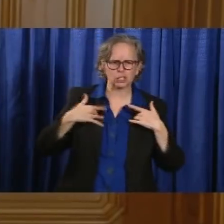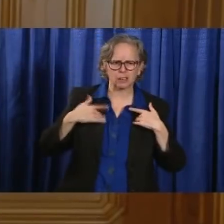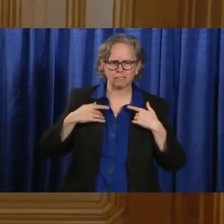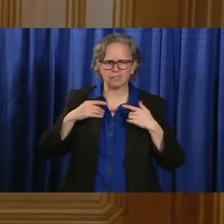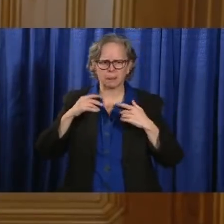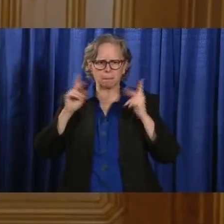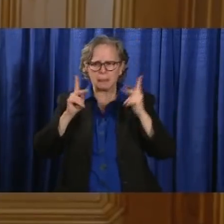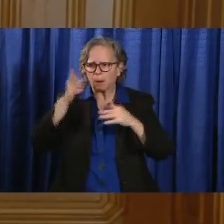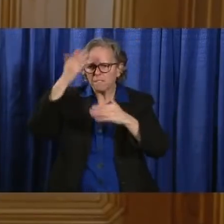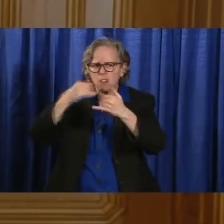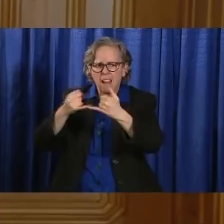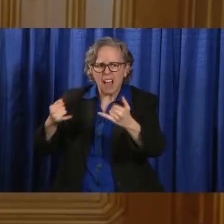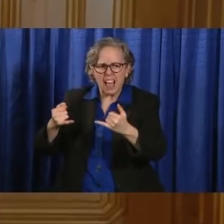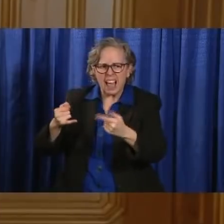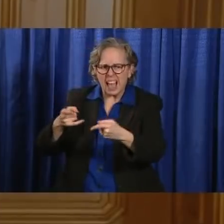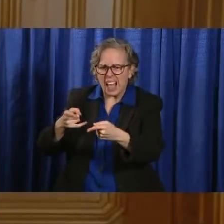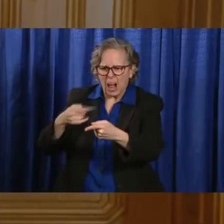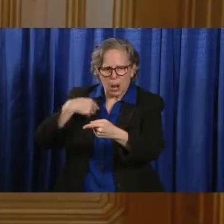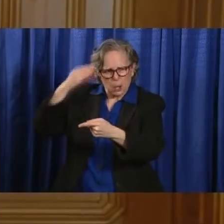first responders,